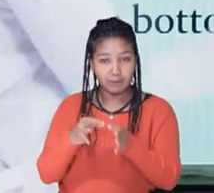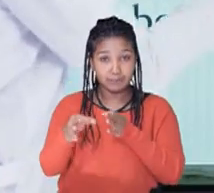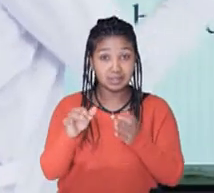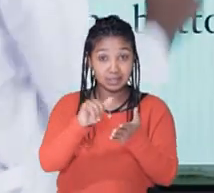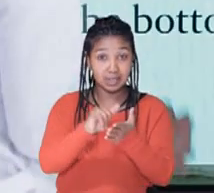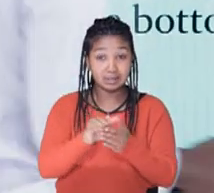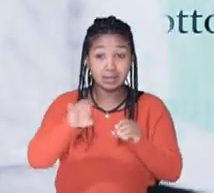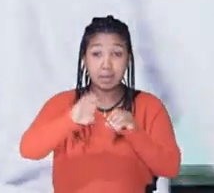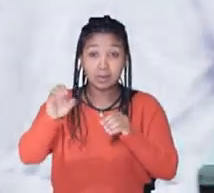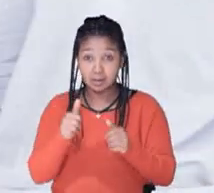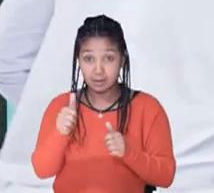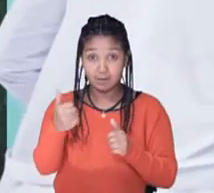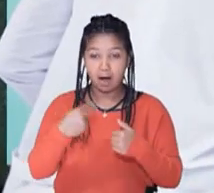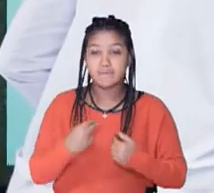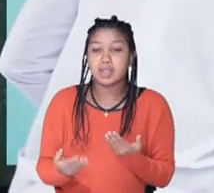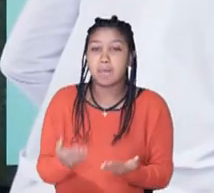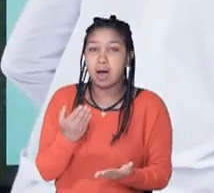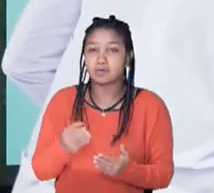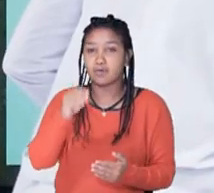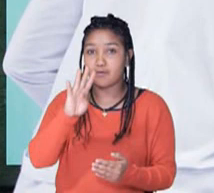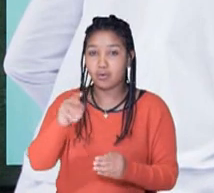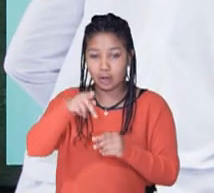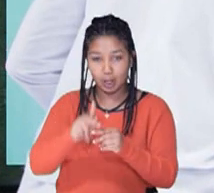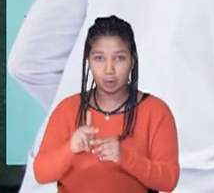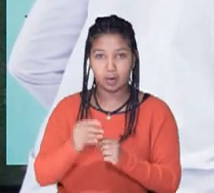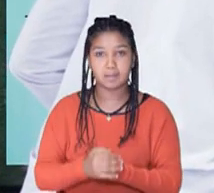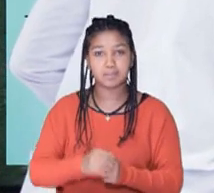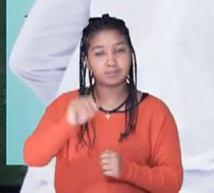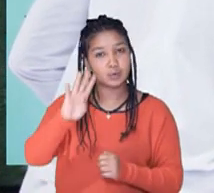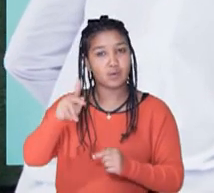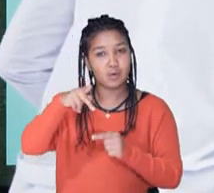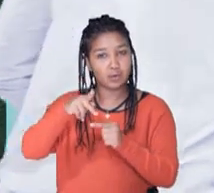that the bar itself has a mass of 4 kilogram.